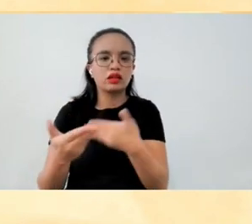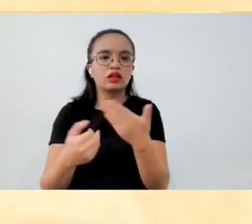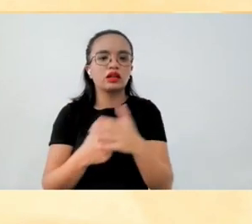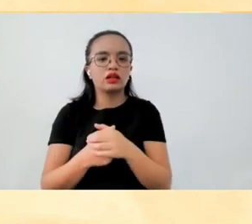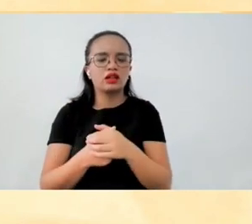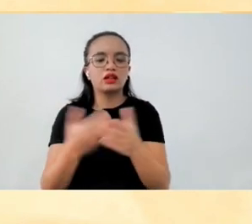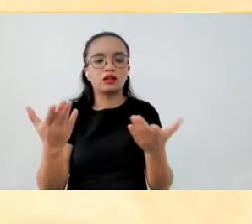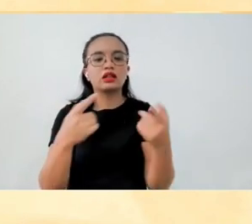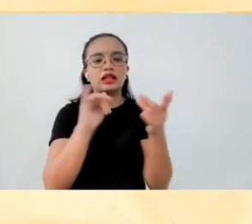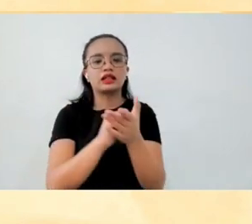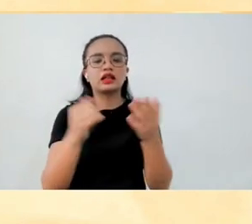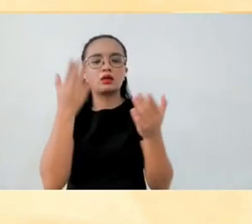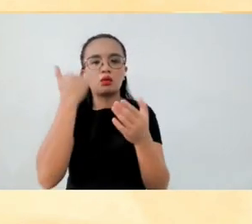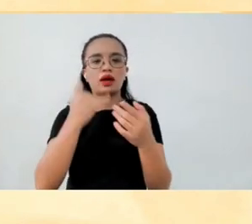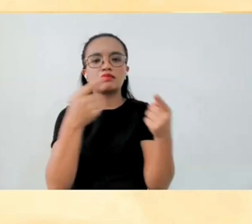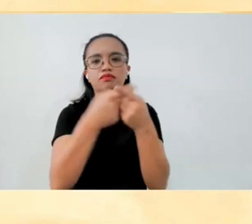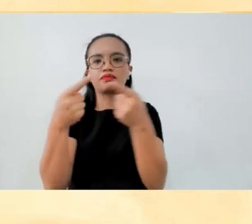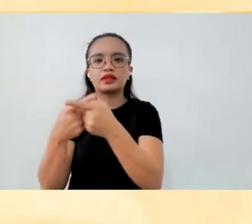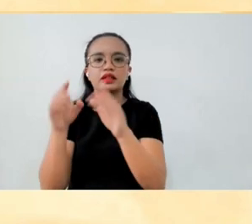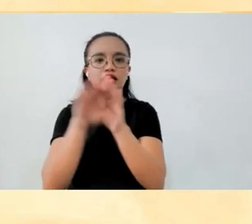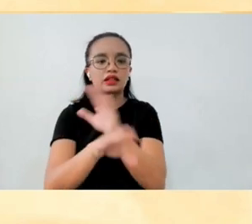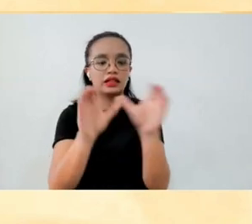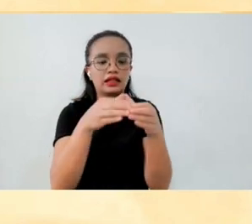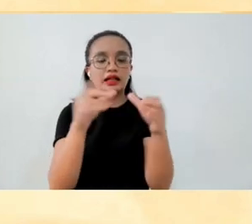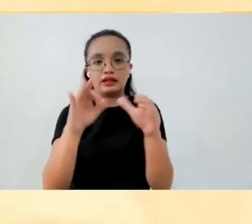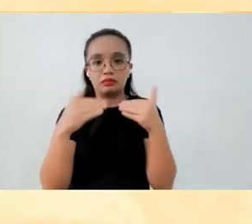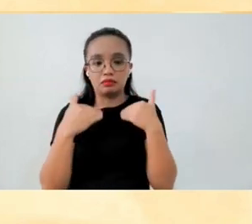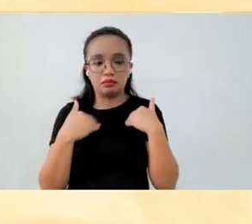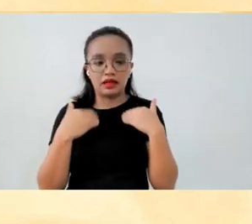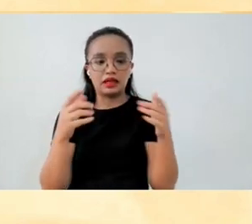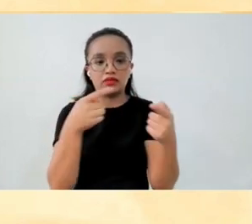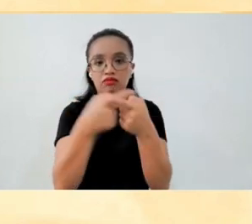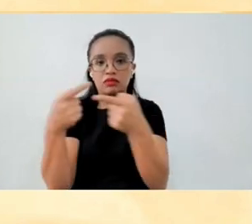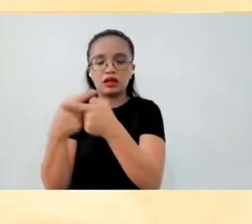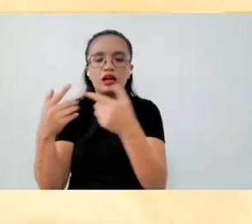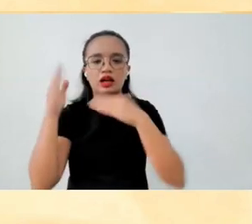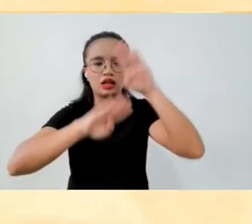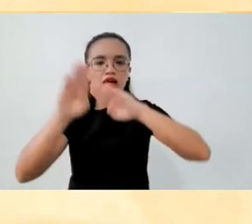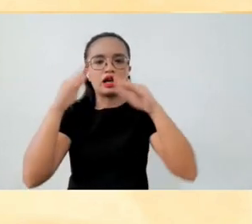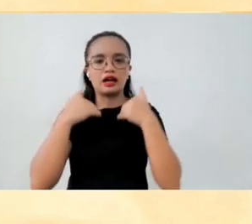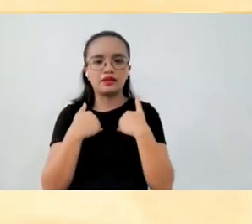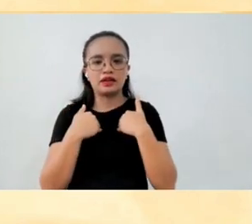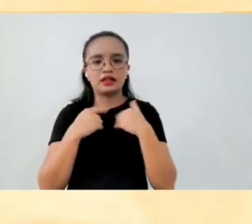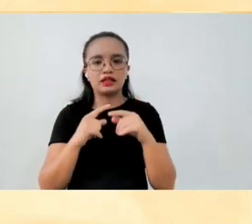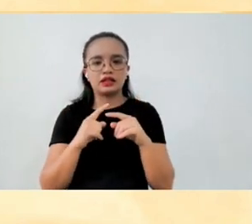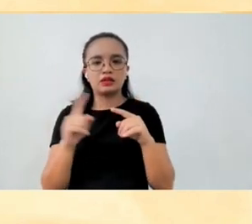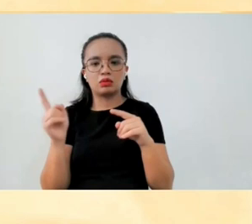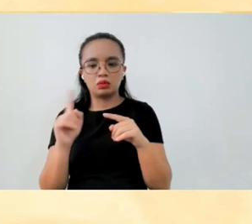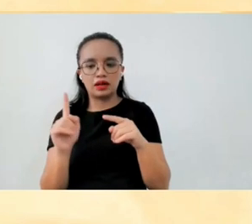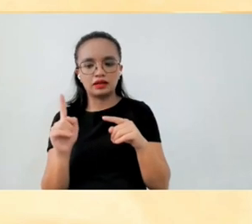among different crime groups. And when there is conflict, there's always displacement. That's the difference